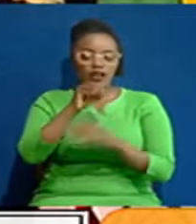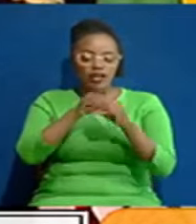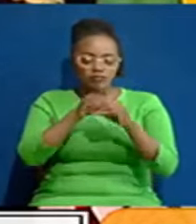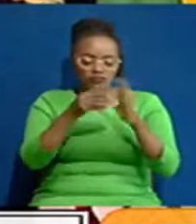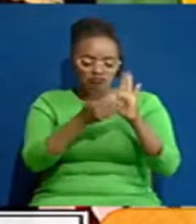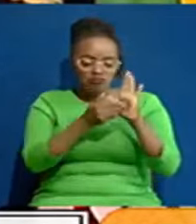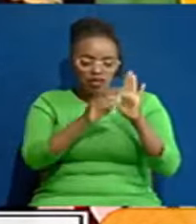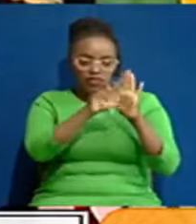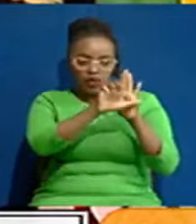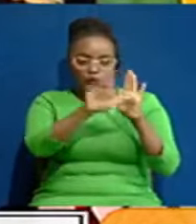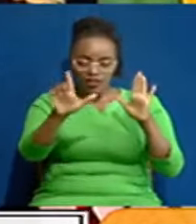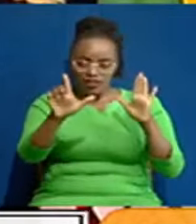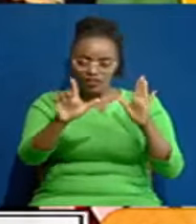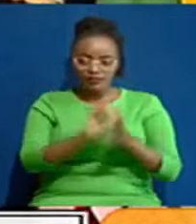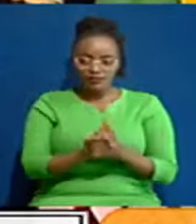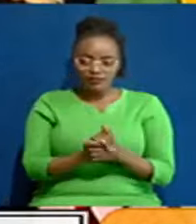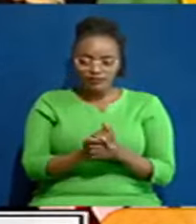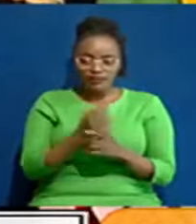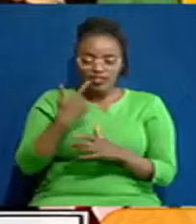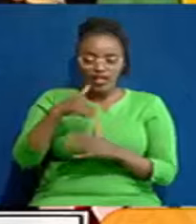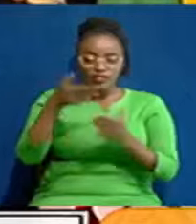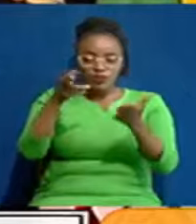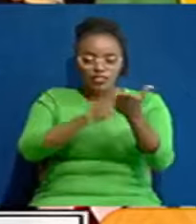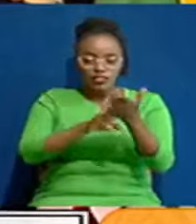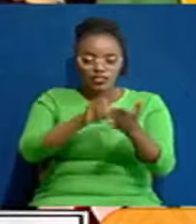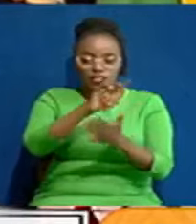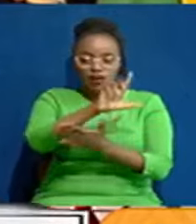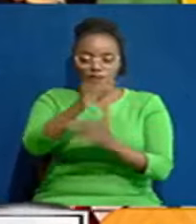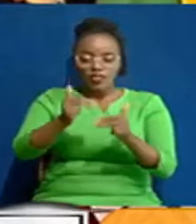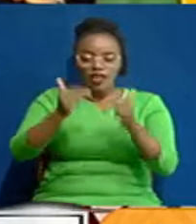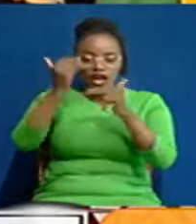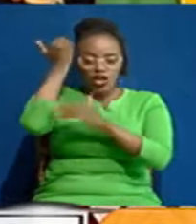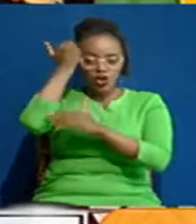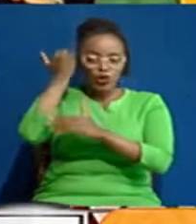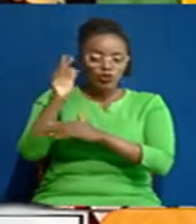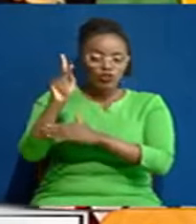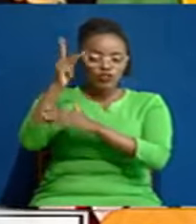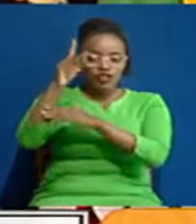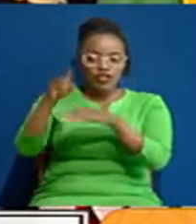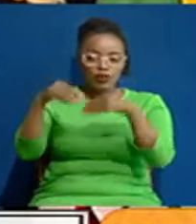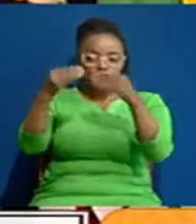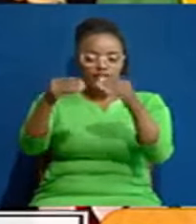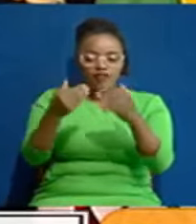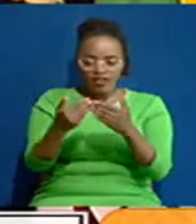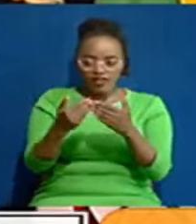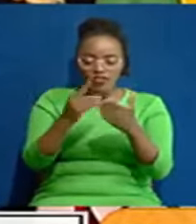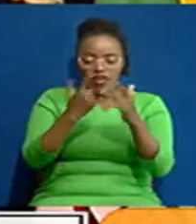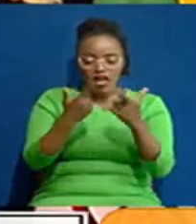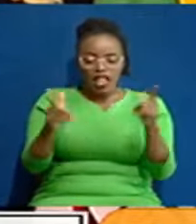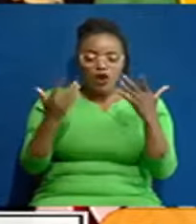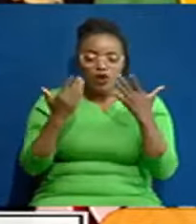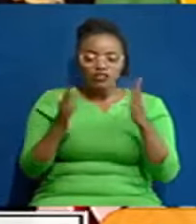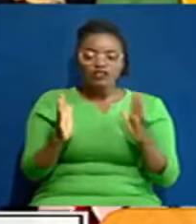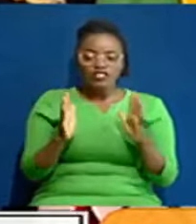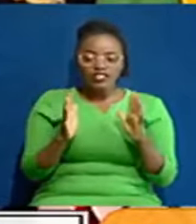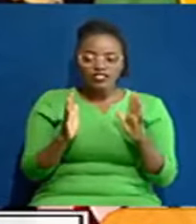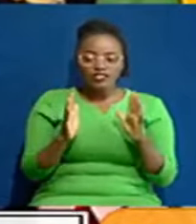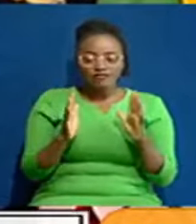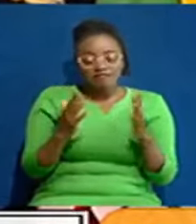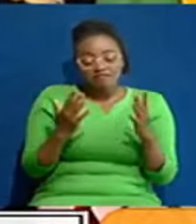will. We registered his will in the High Court of Kenya and were given the probate.